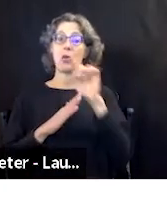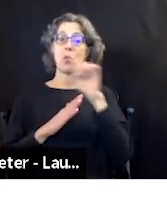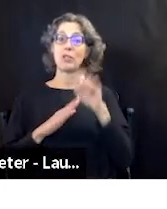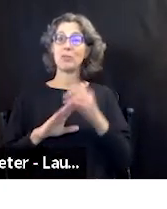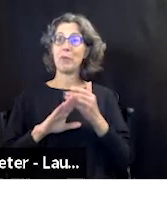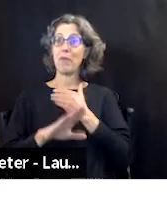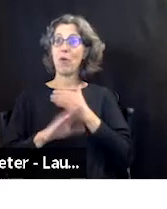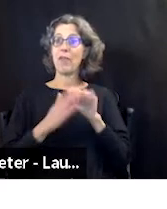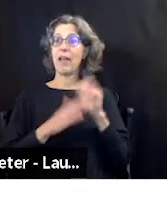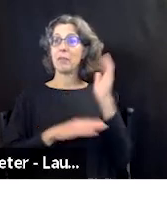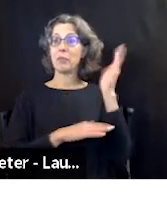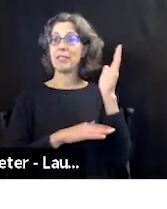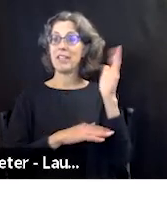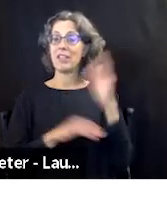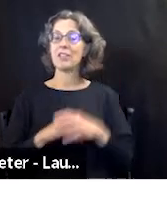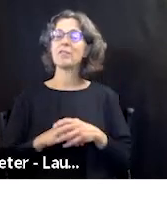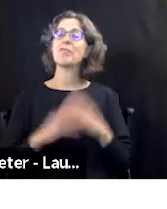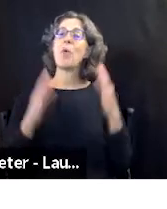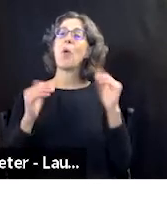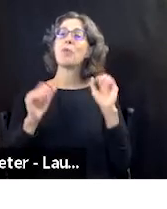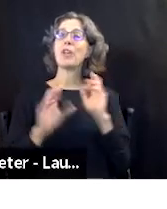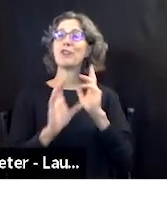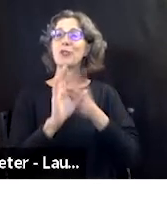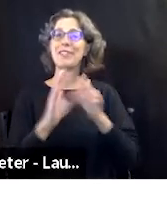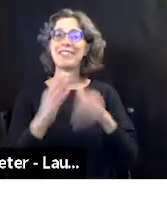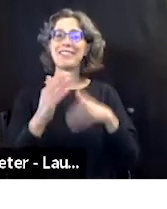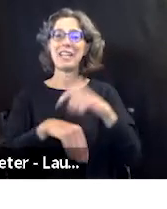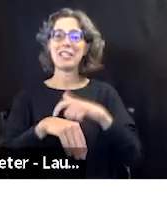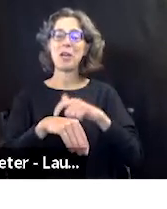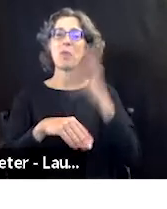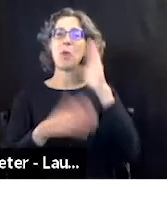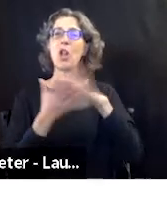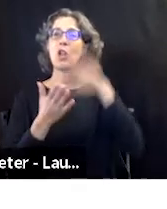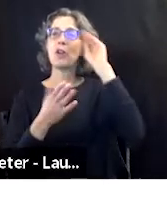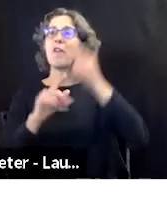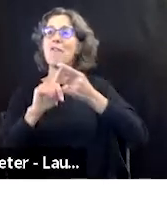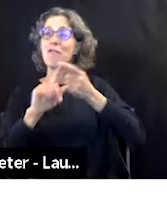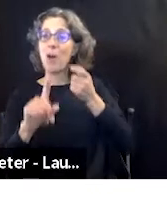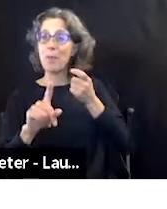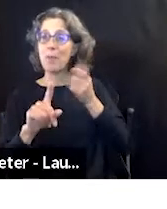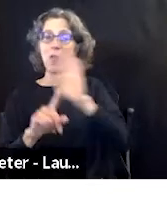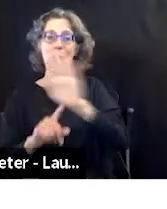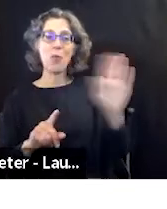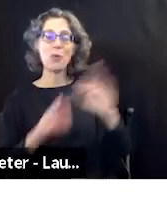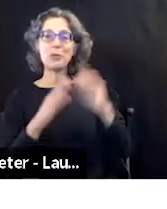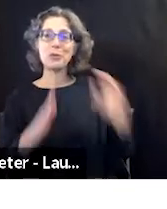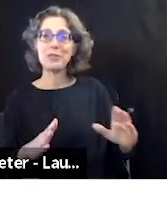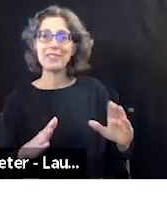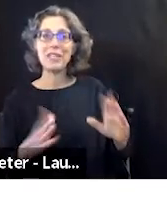we sure hope you can join us next time, where we will be learning from students, and students will be